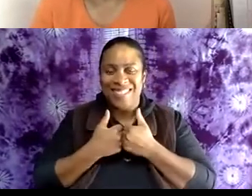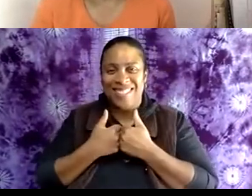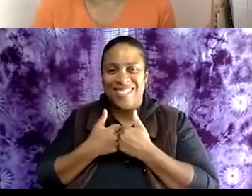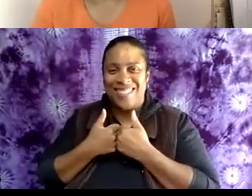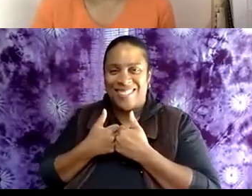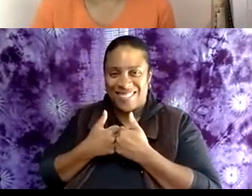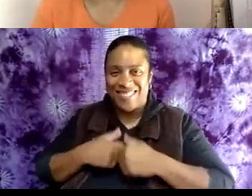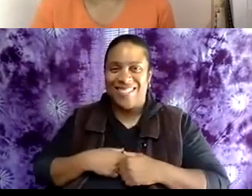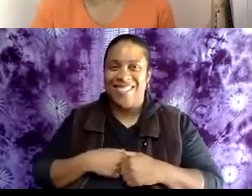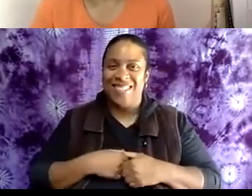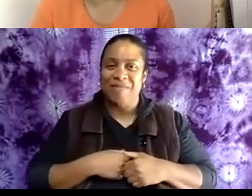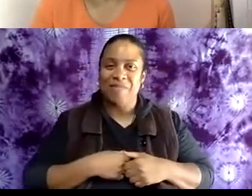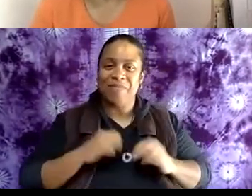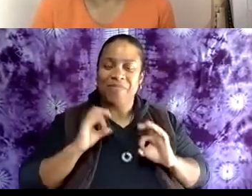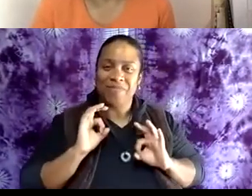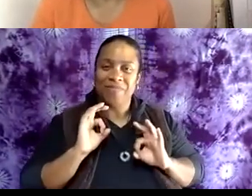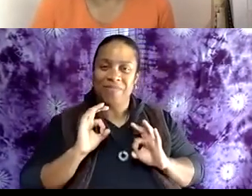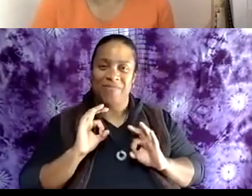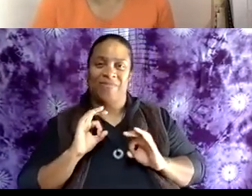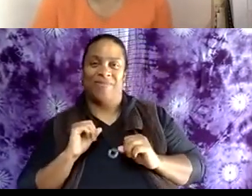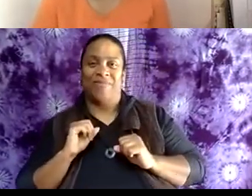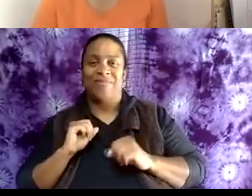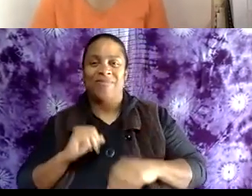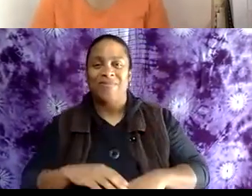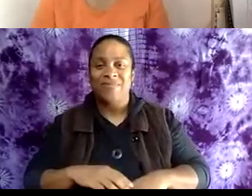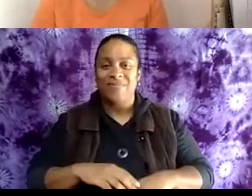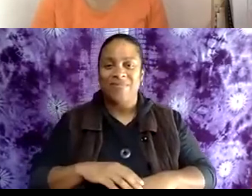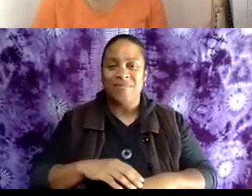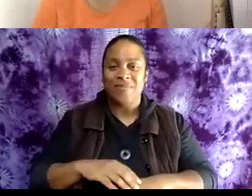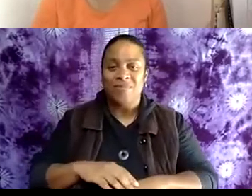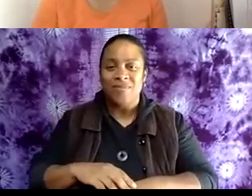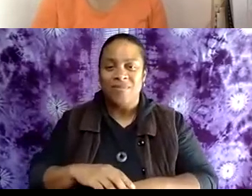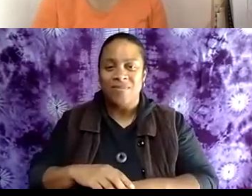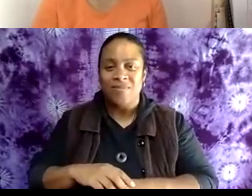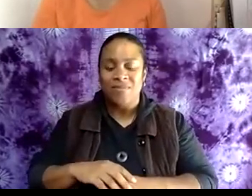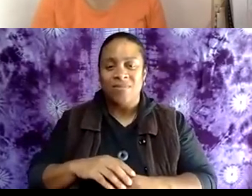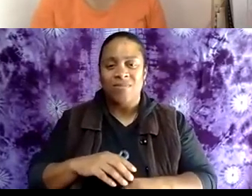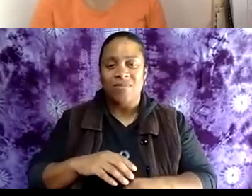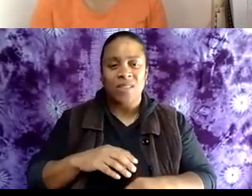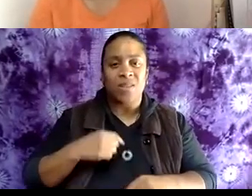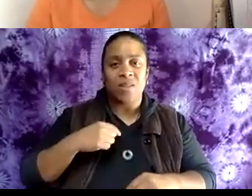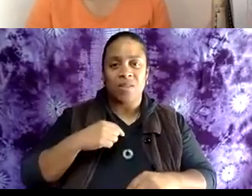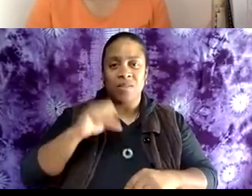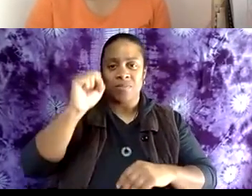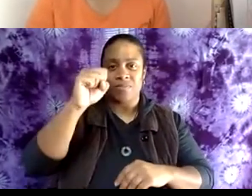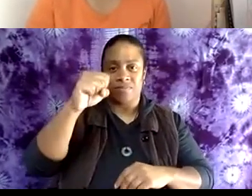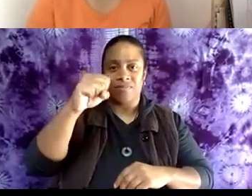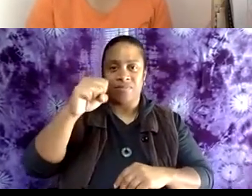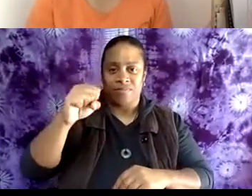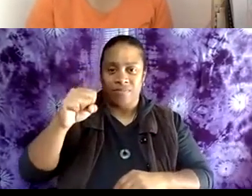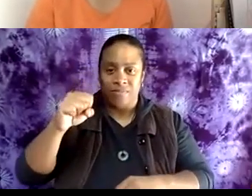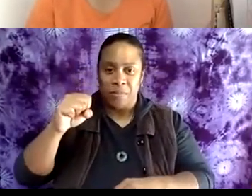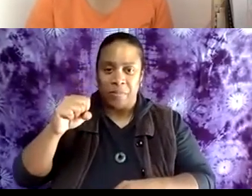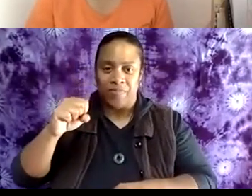home. And then also I'm queer and I'm non-binary, and I'm aware as a child, I was like, I wanted to play with my friends on Sunday or maybe